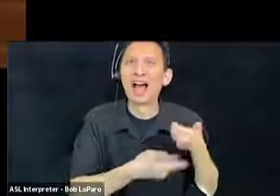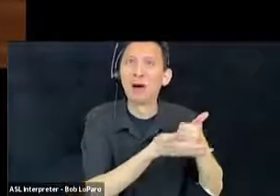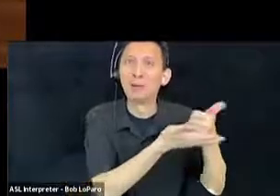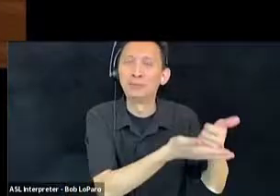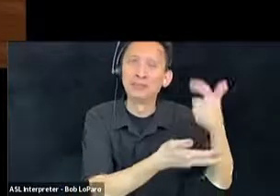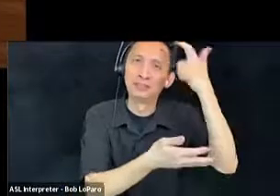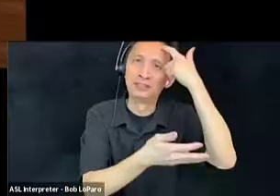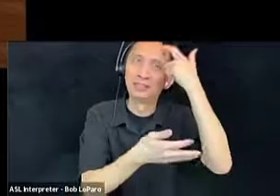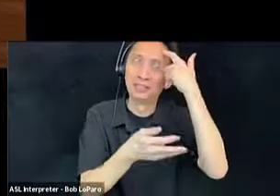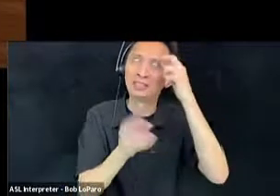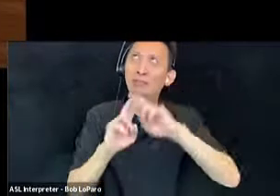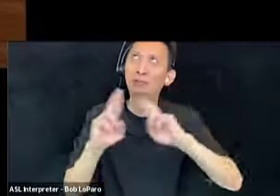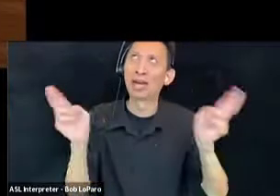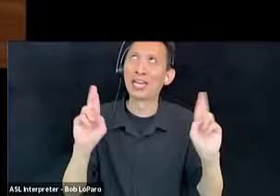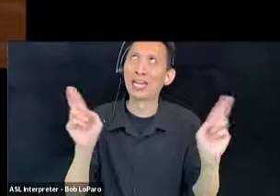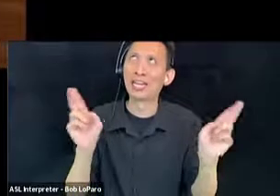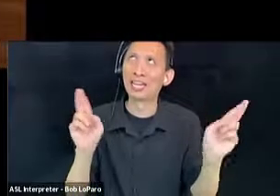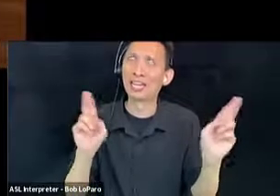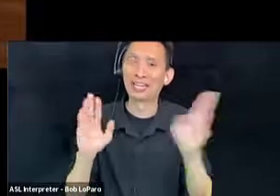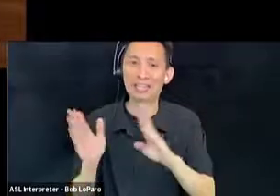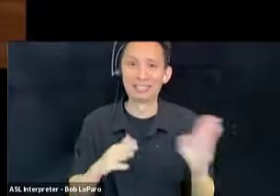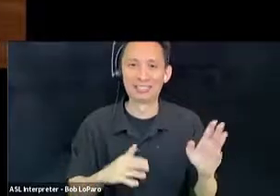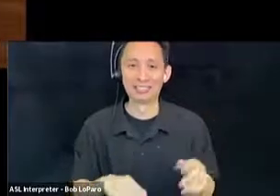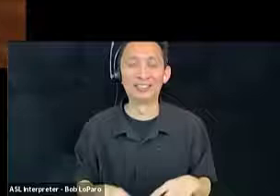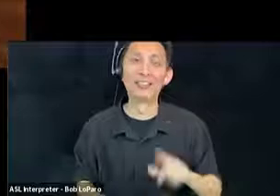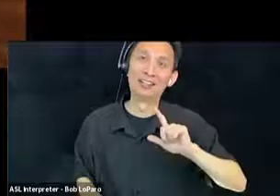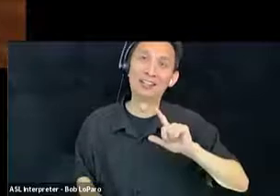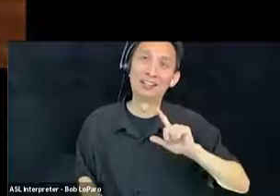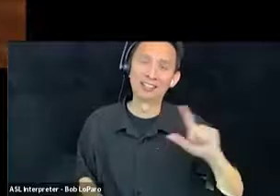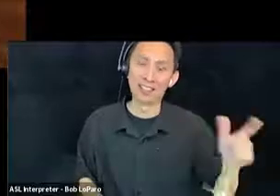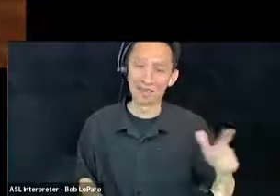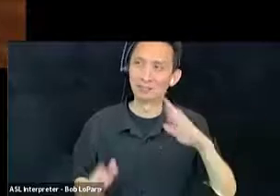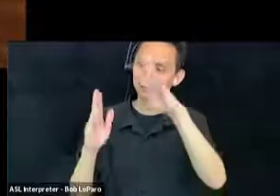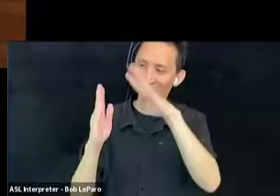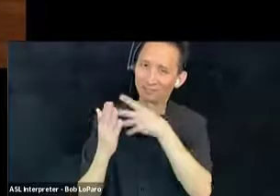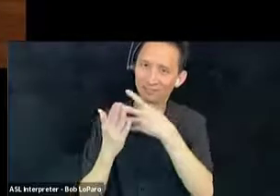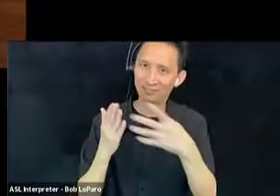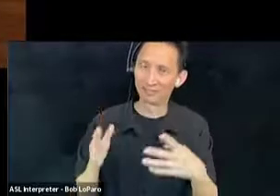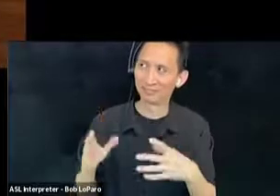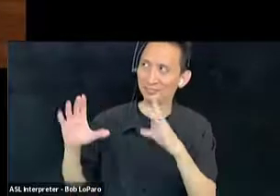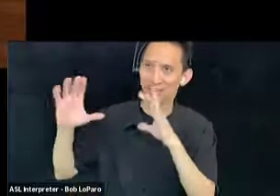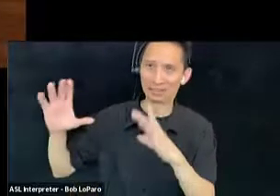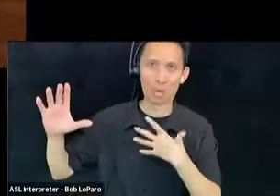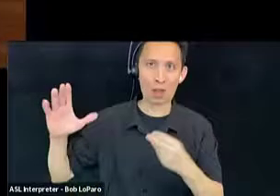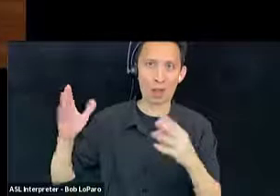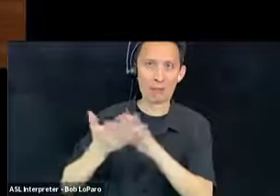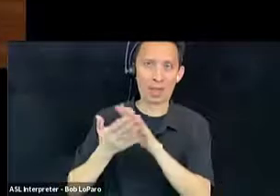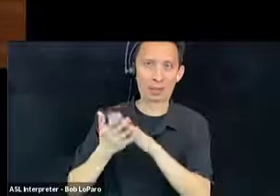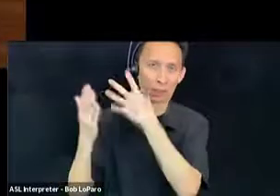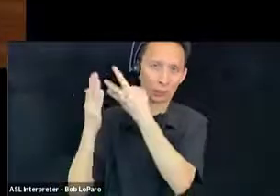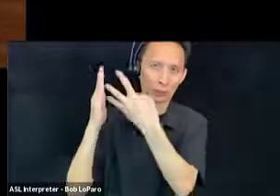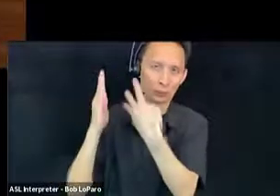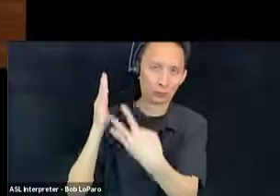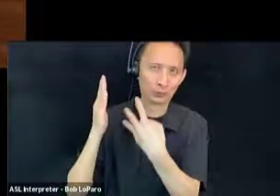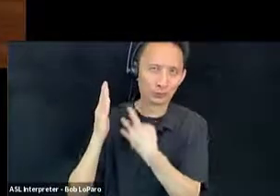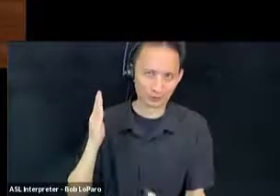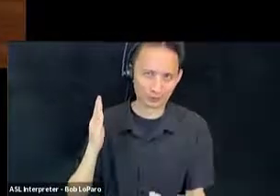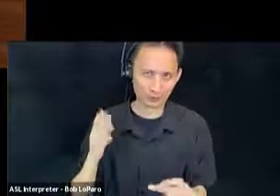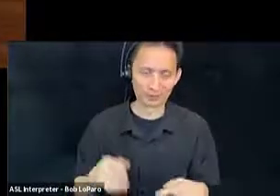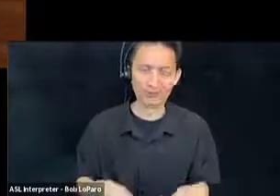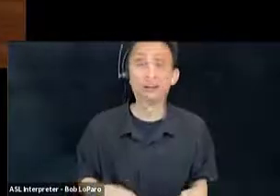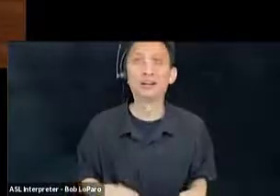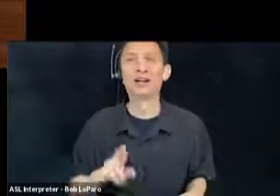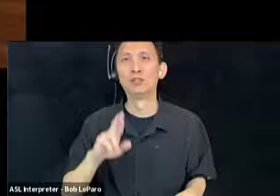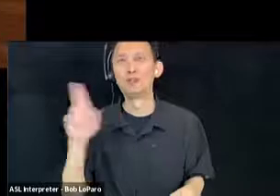So the left picture is a handwritten calendar of steps throughout the day on the right side is that binder with the pull off cards.